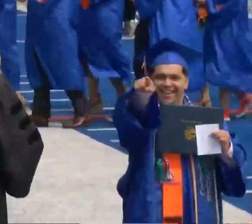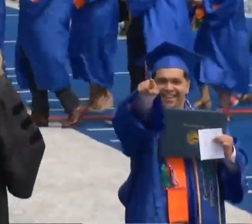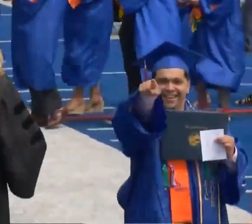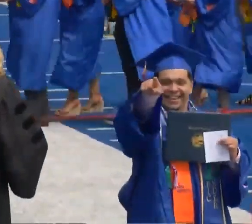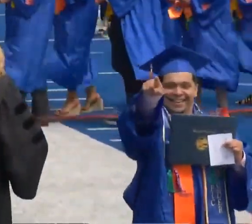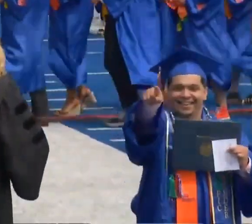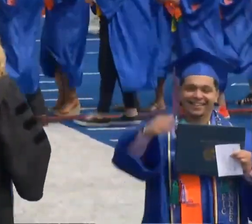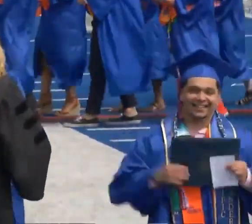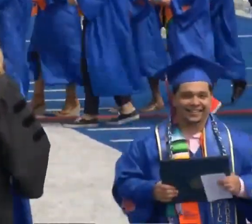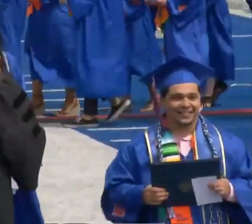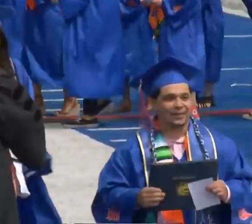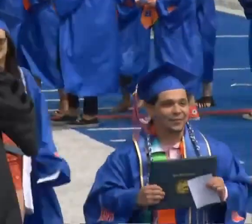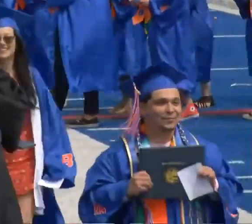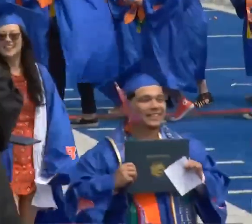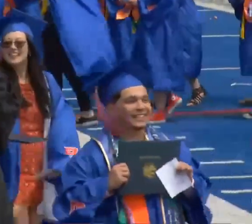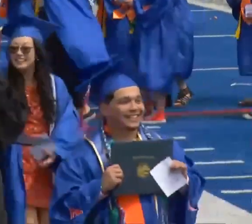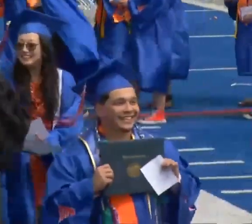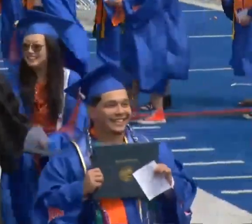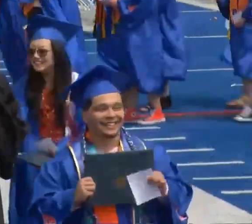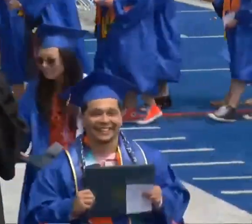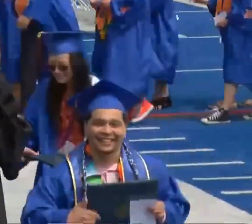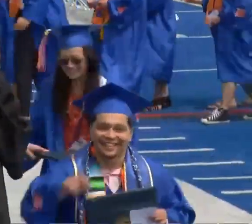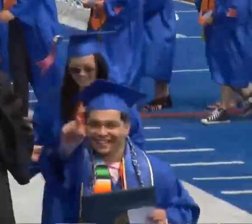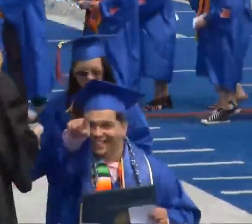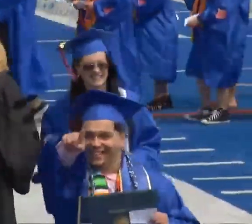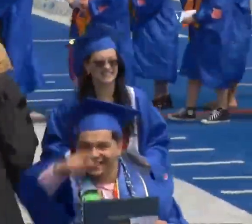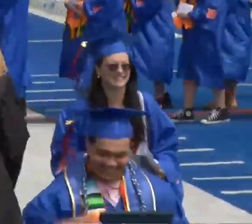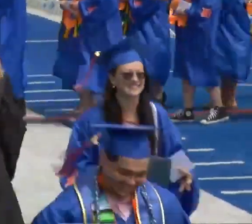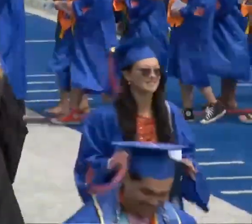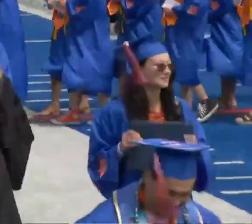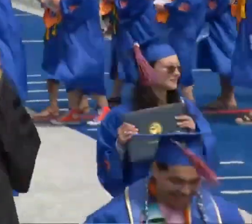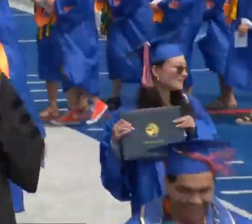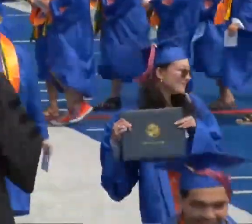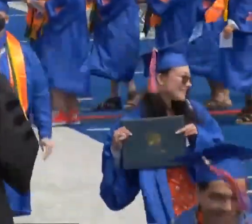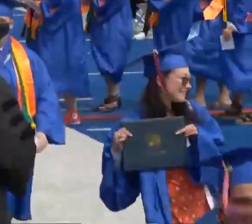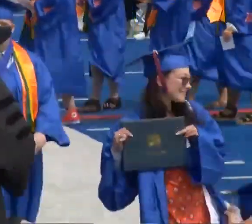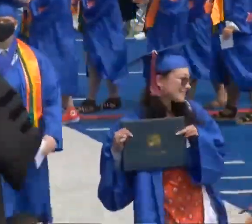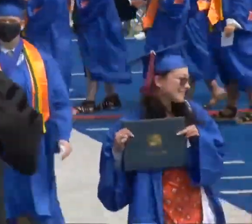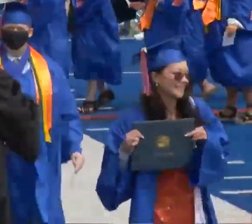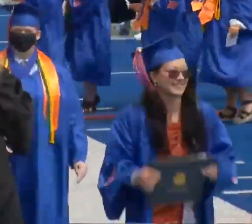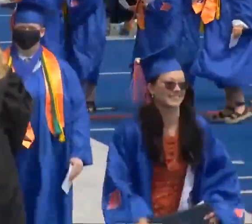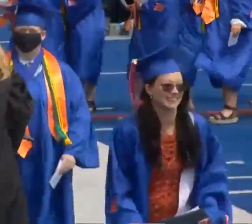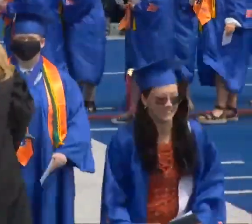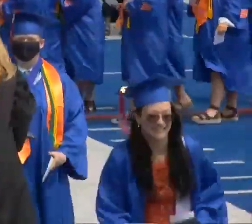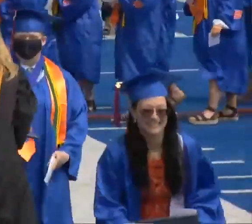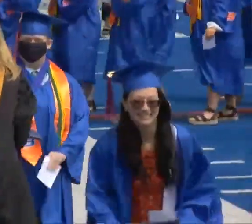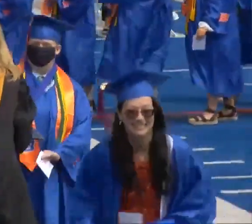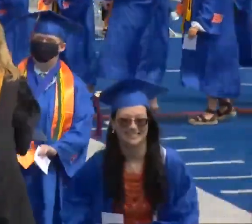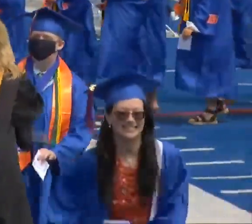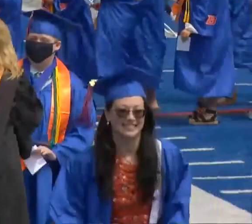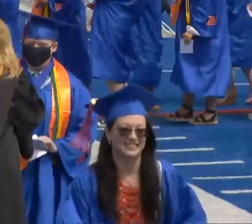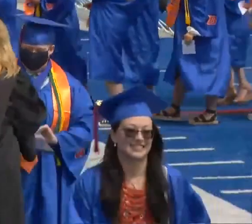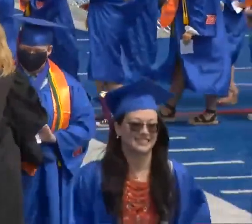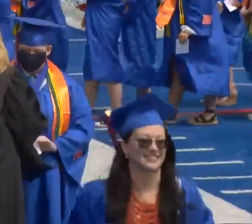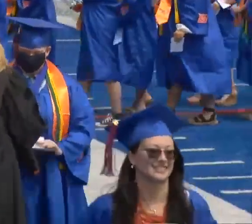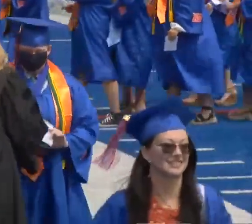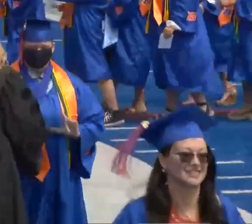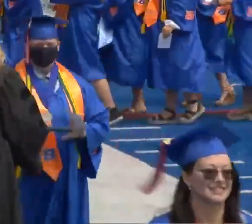Jocelyn Brianne Williamson. Scout Sterling Rivers Duff. Krista Eileen